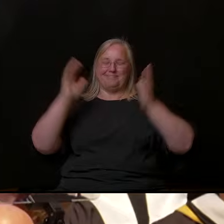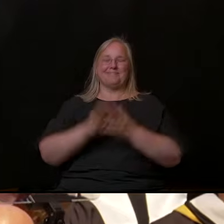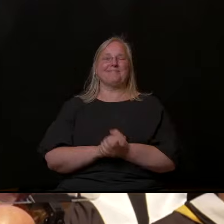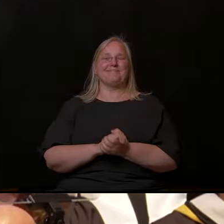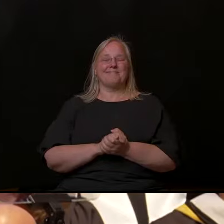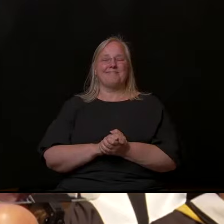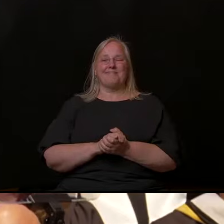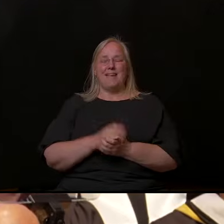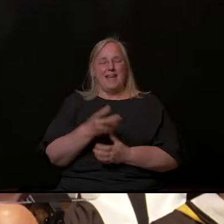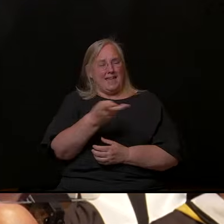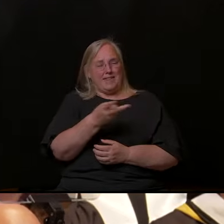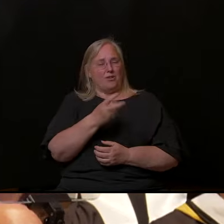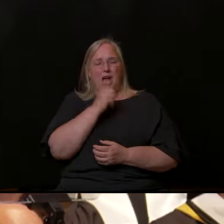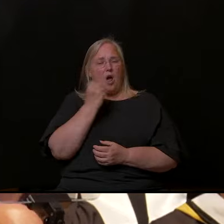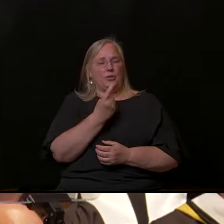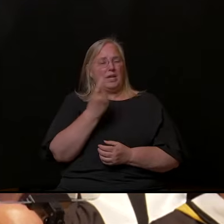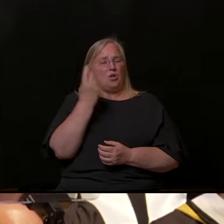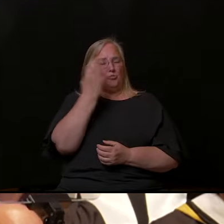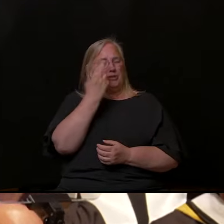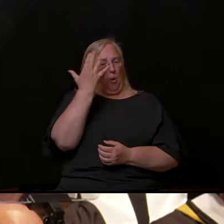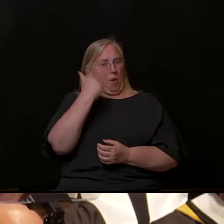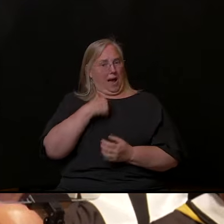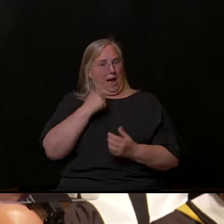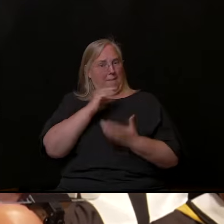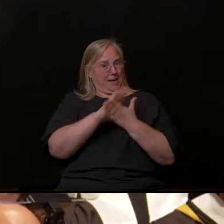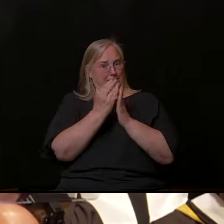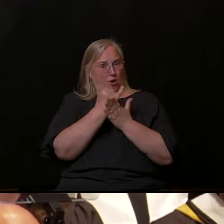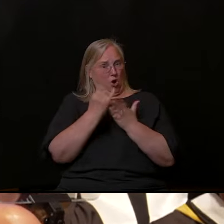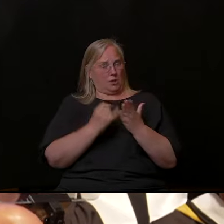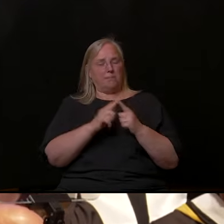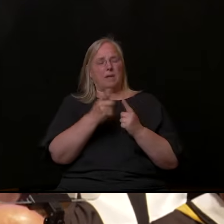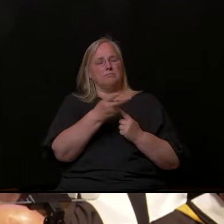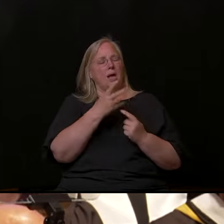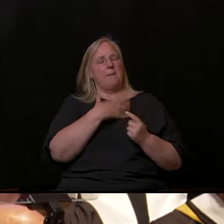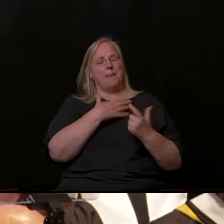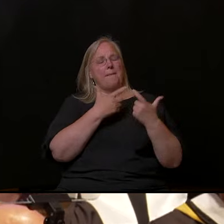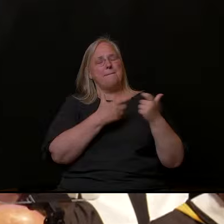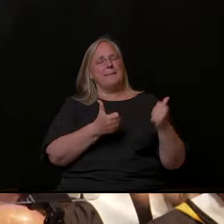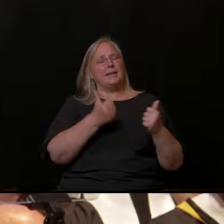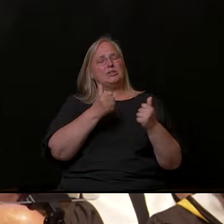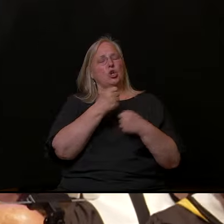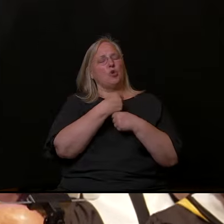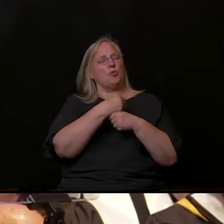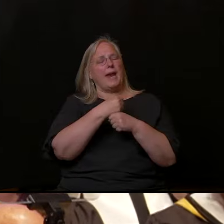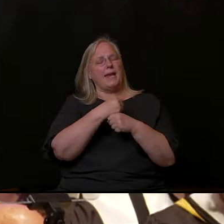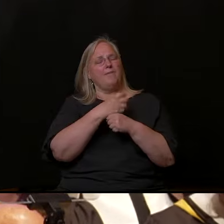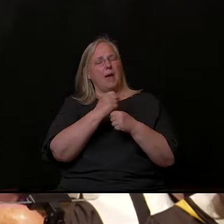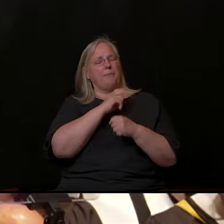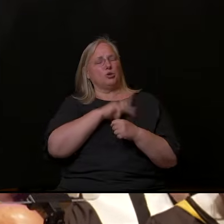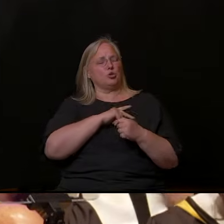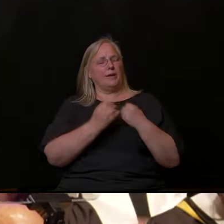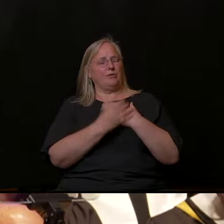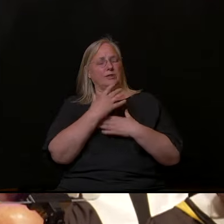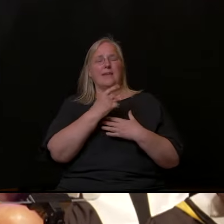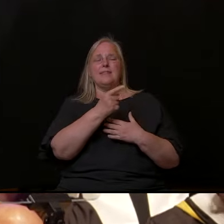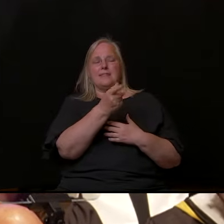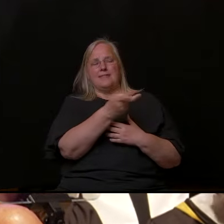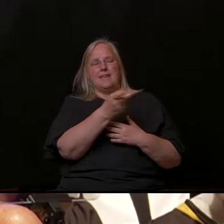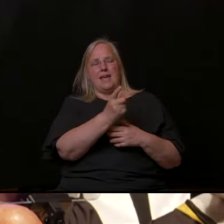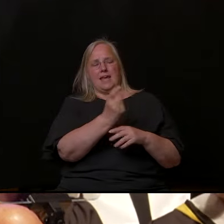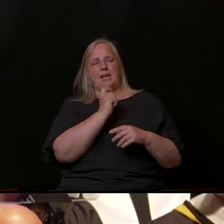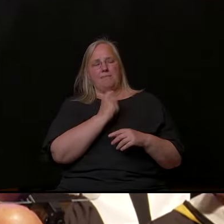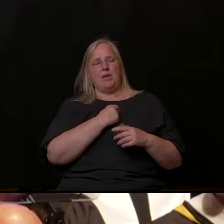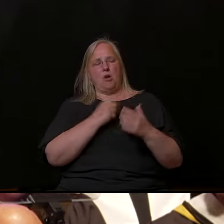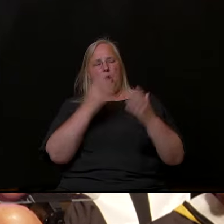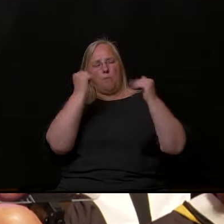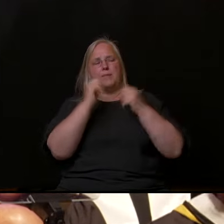guys. They are not only why I am an artist, but they are my biggest creative and personal influences. They give me hope that people can truly be good and we can